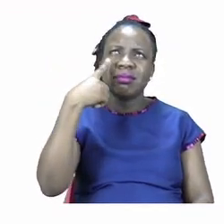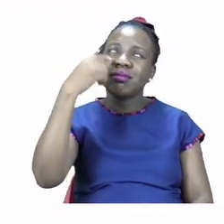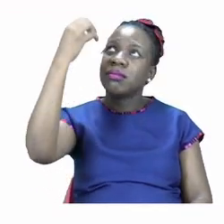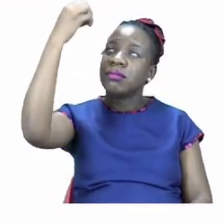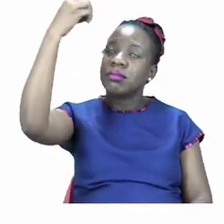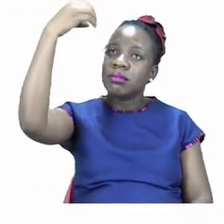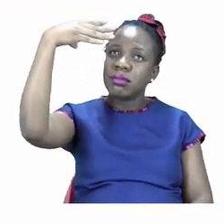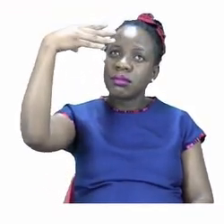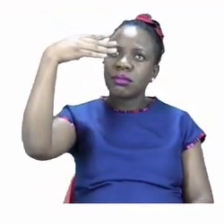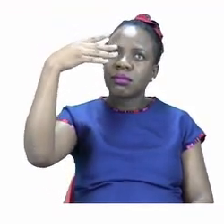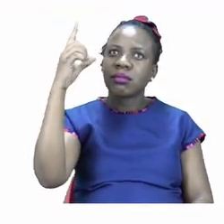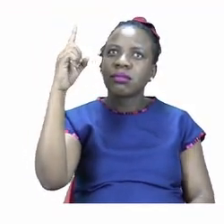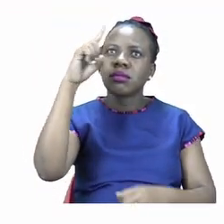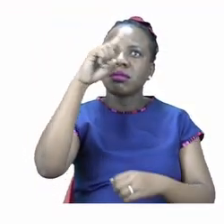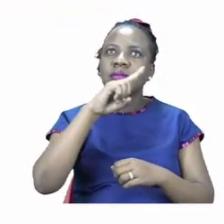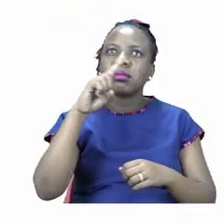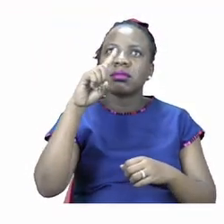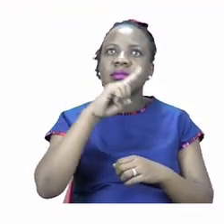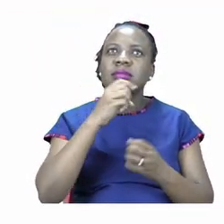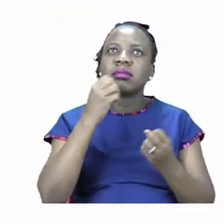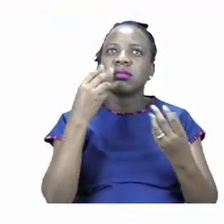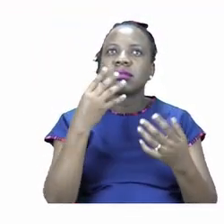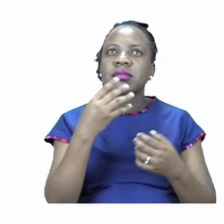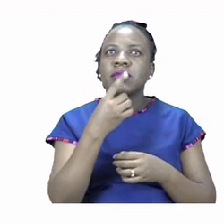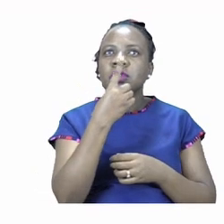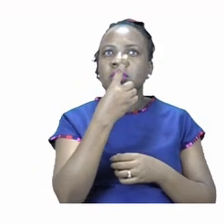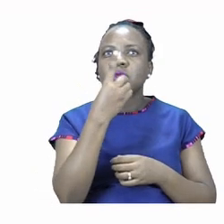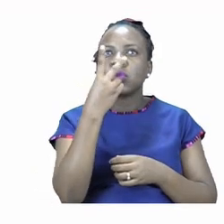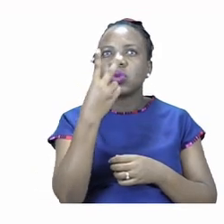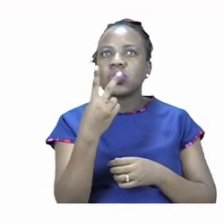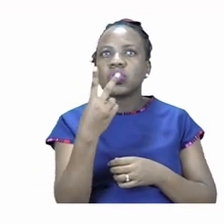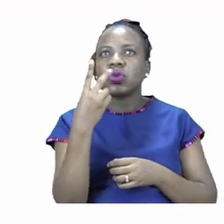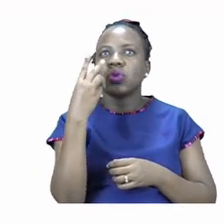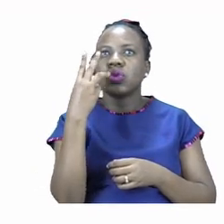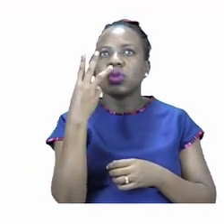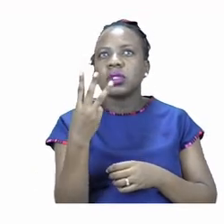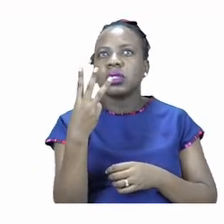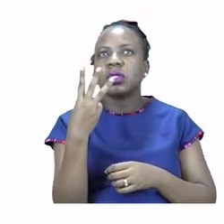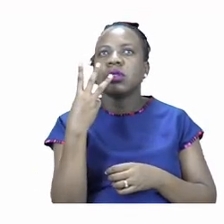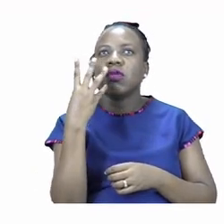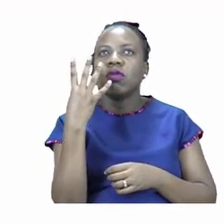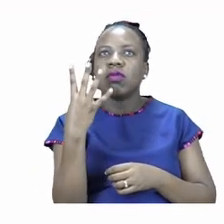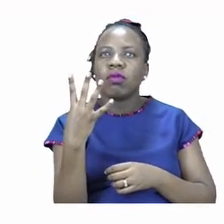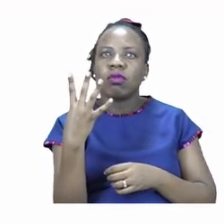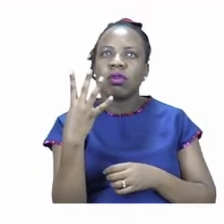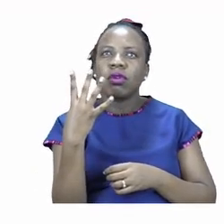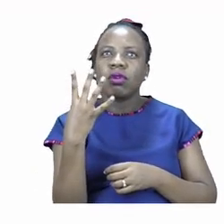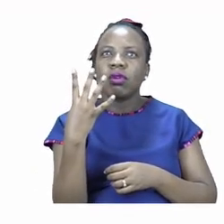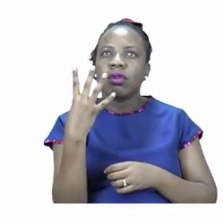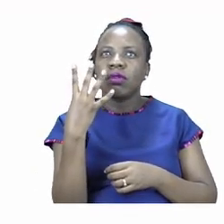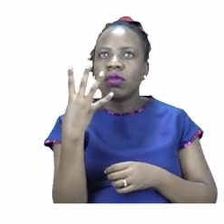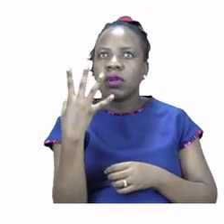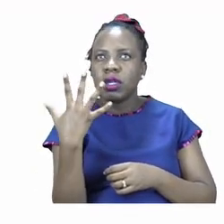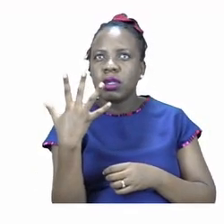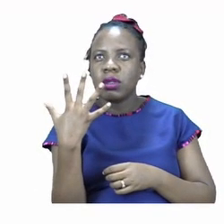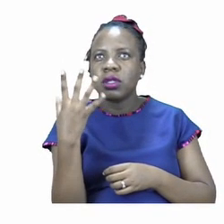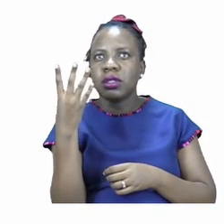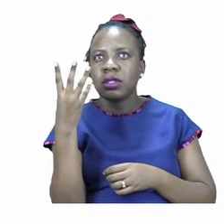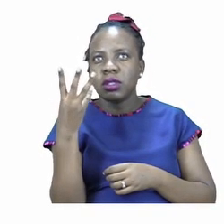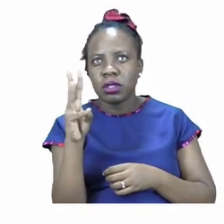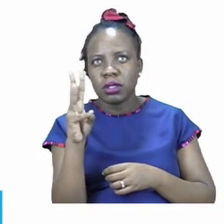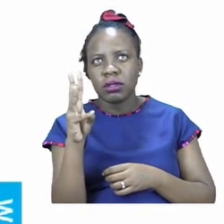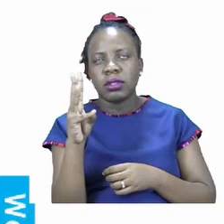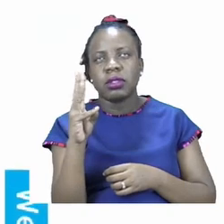how many days? Well, let's count. 1, 2, 3, 4, 5,